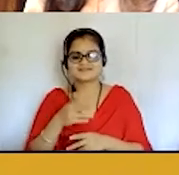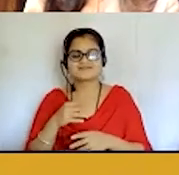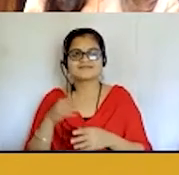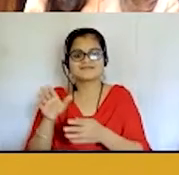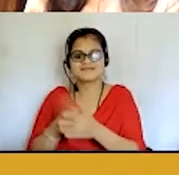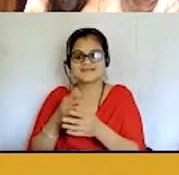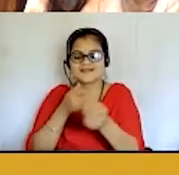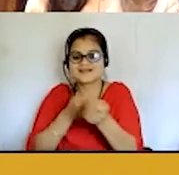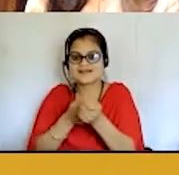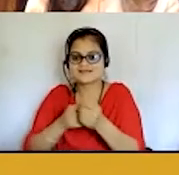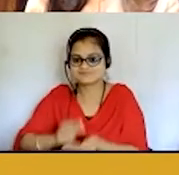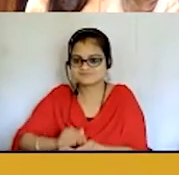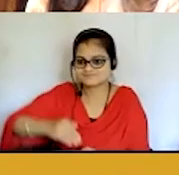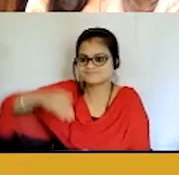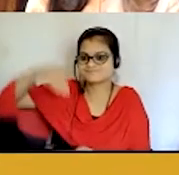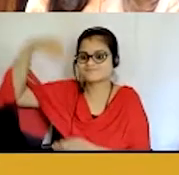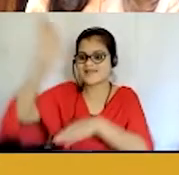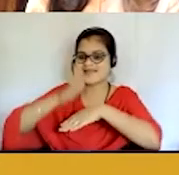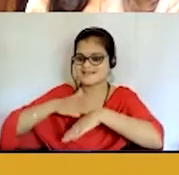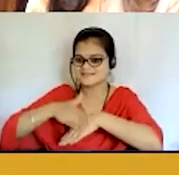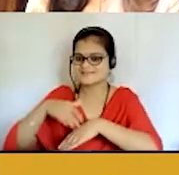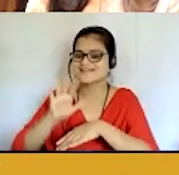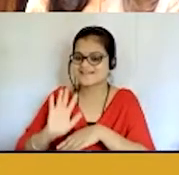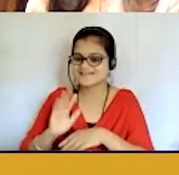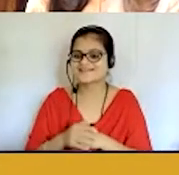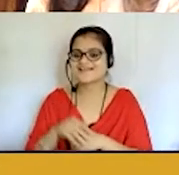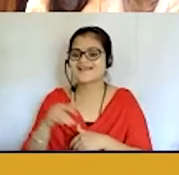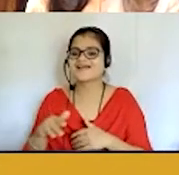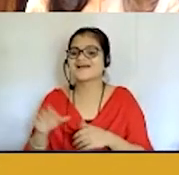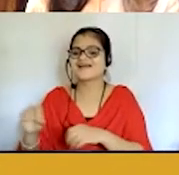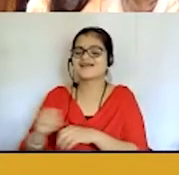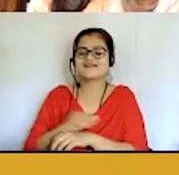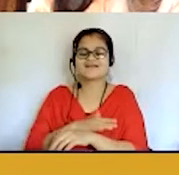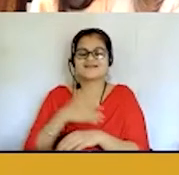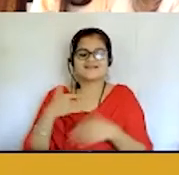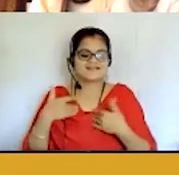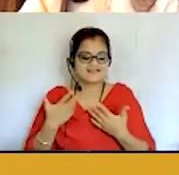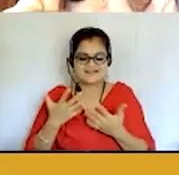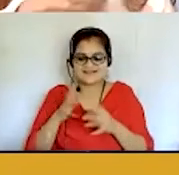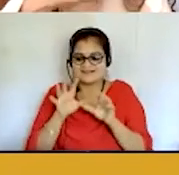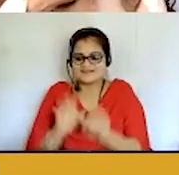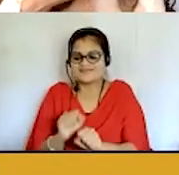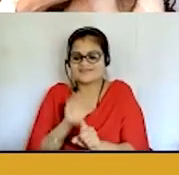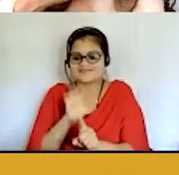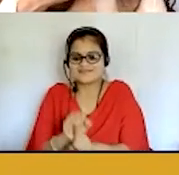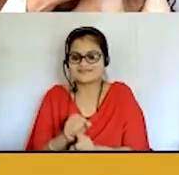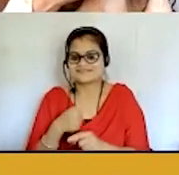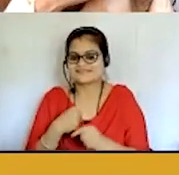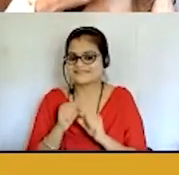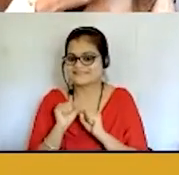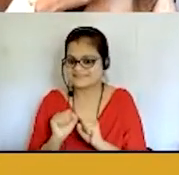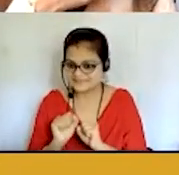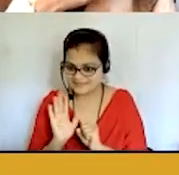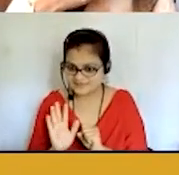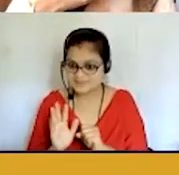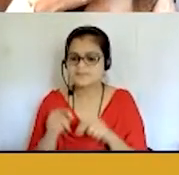Holi. So that inspiration wasn't very difficult to find. But there is